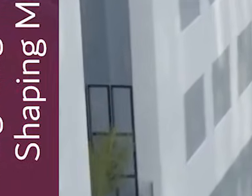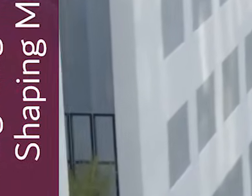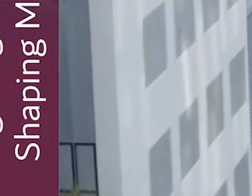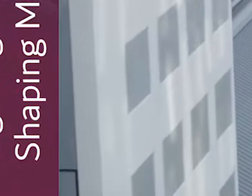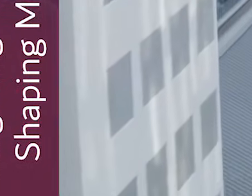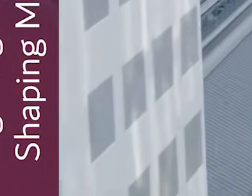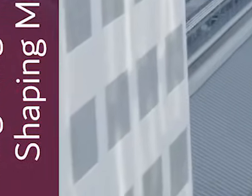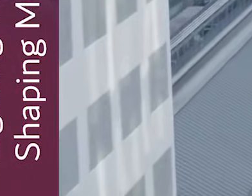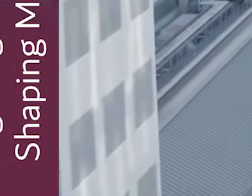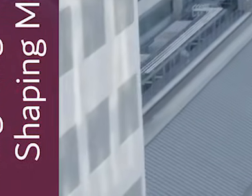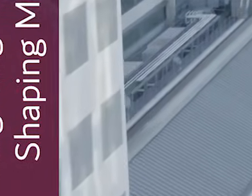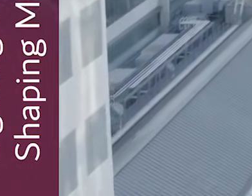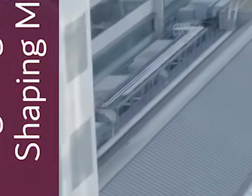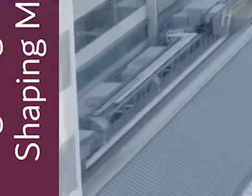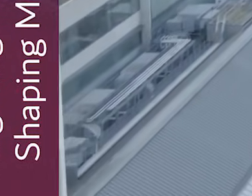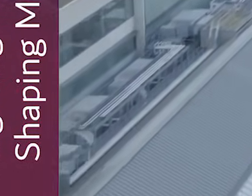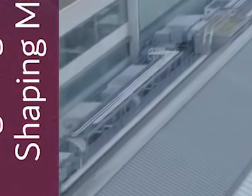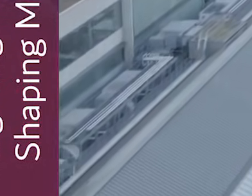the other academic activities.